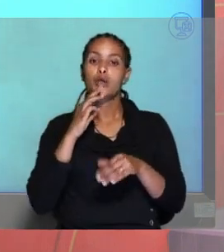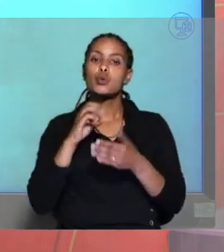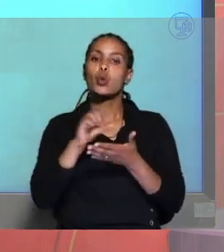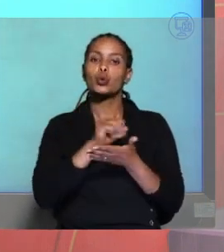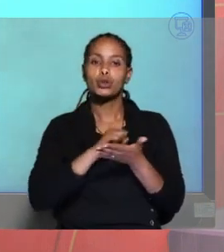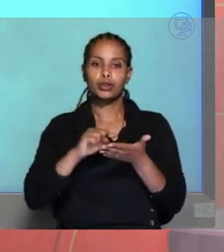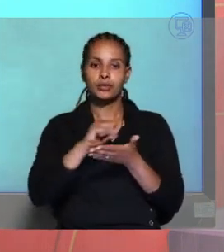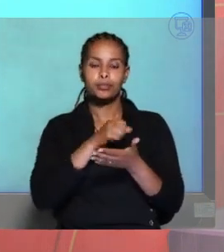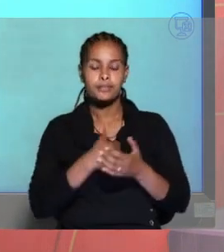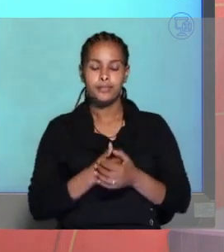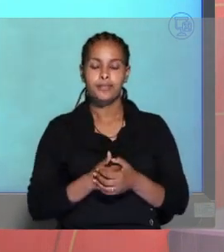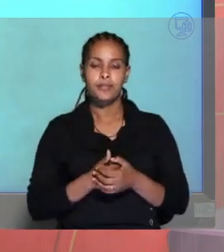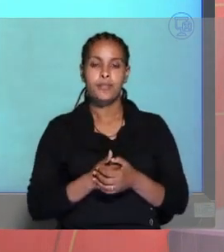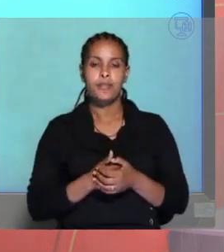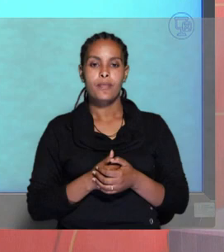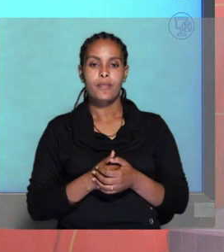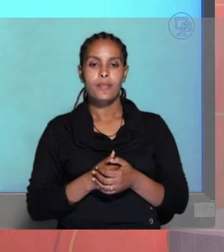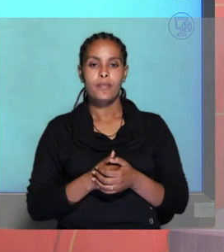solution?